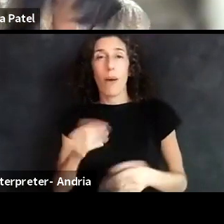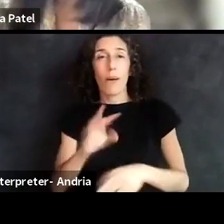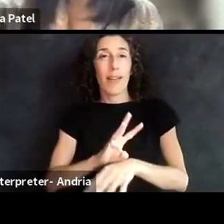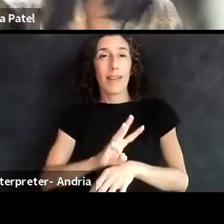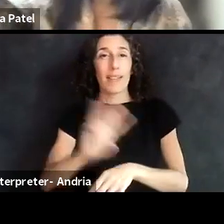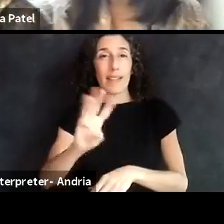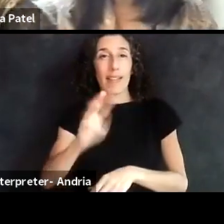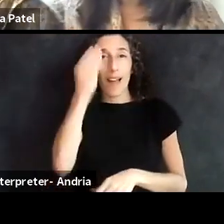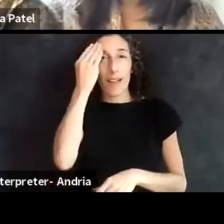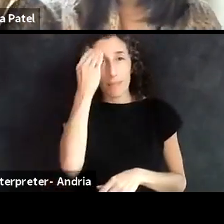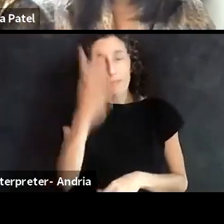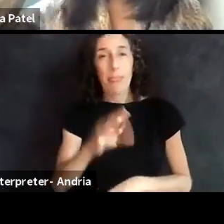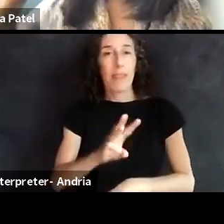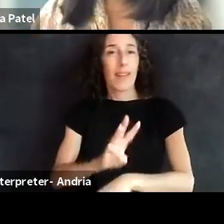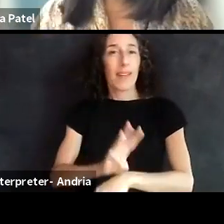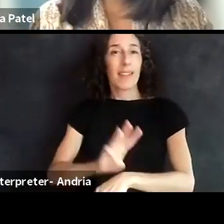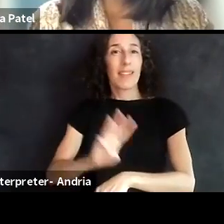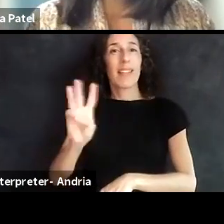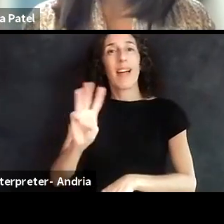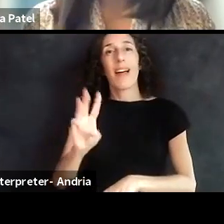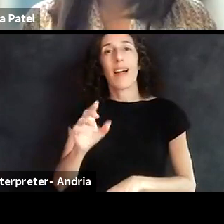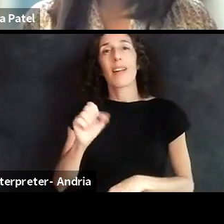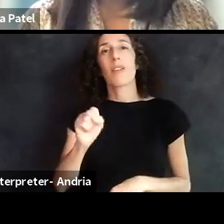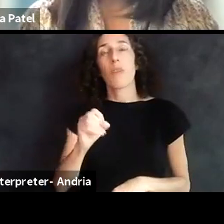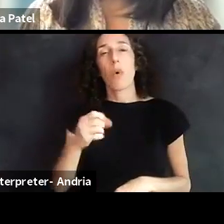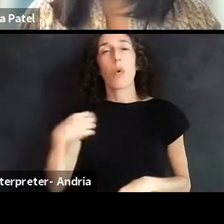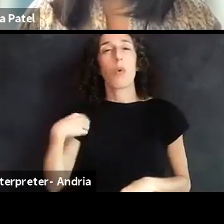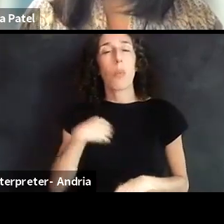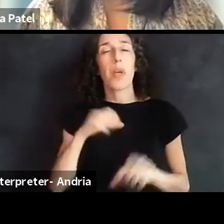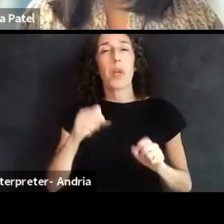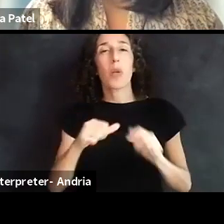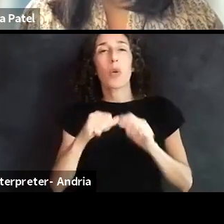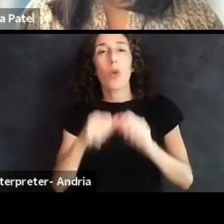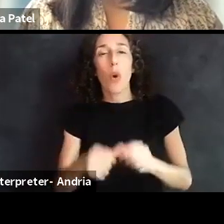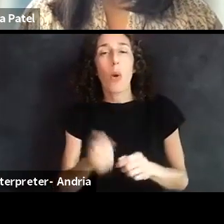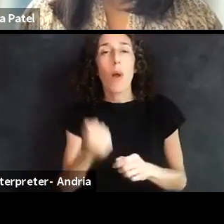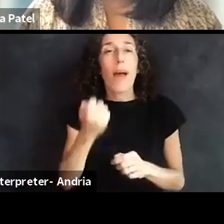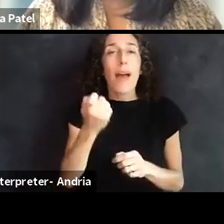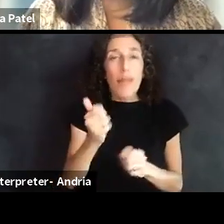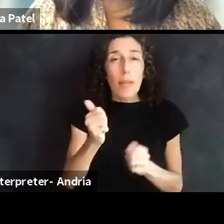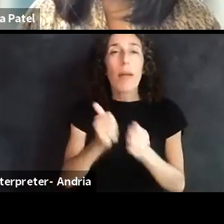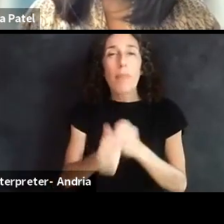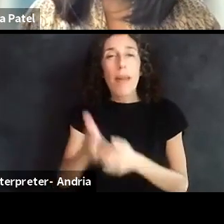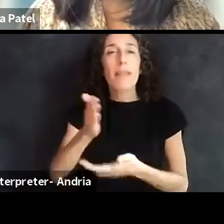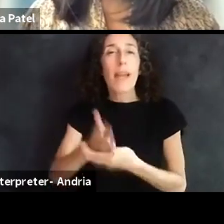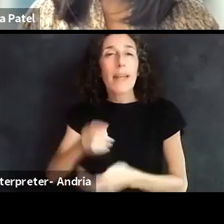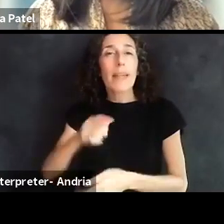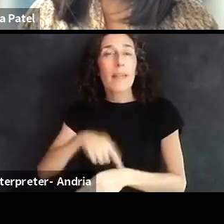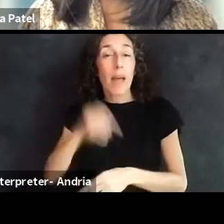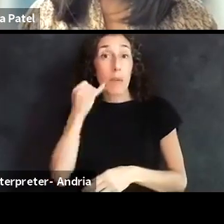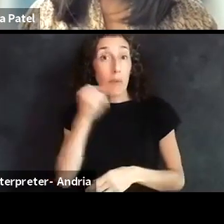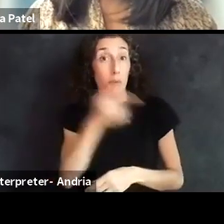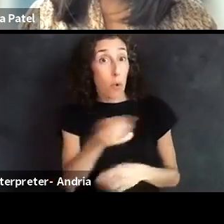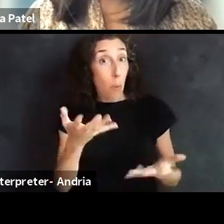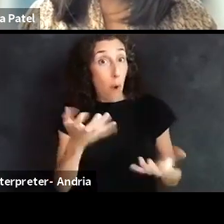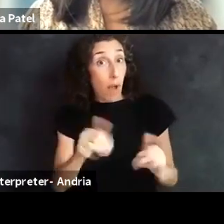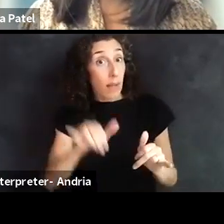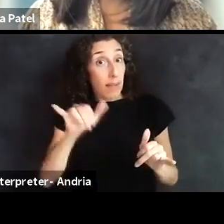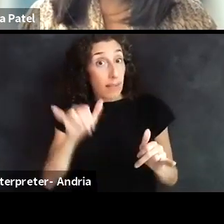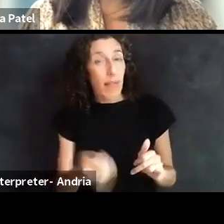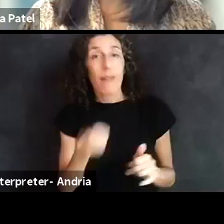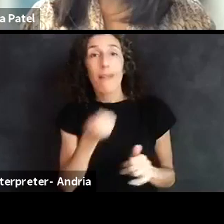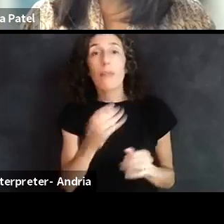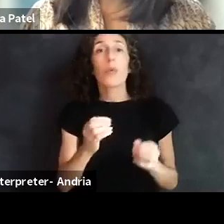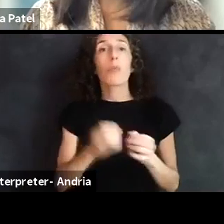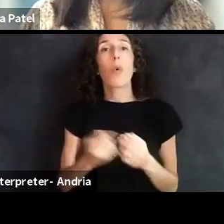little bit after the official end time of the event, if that's all right with folks, to address some of these questions, but we